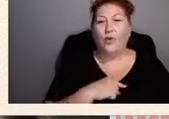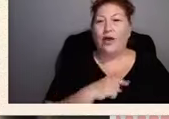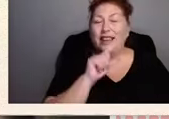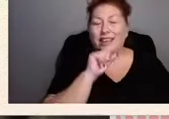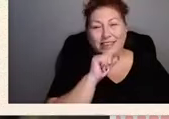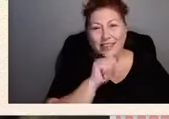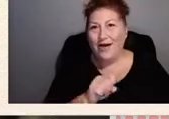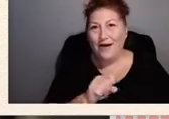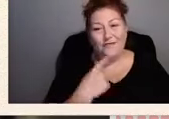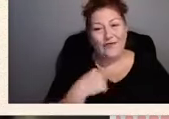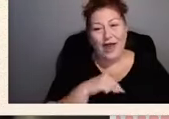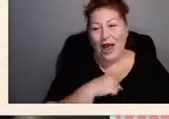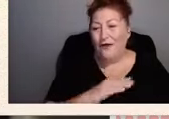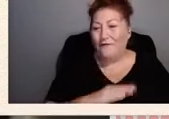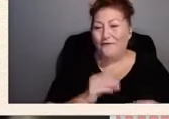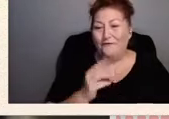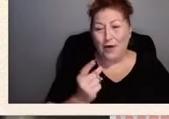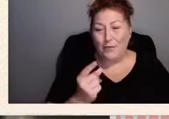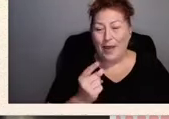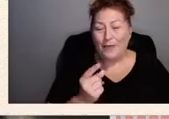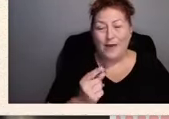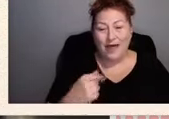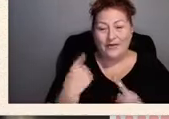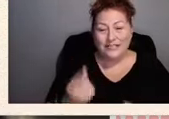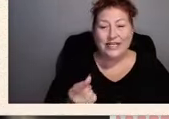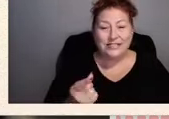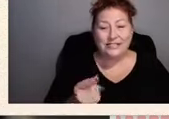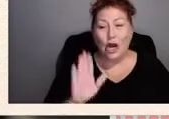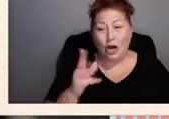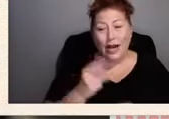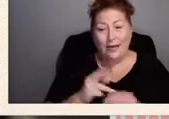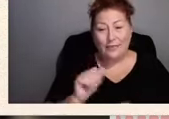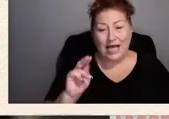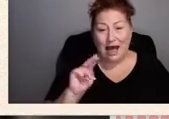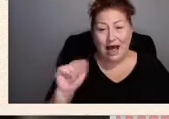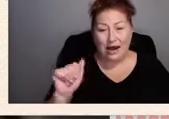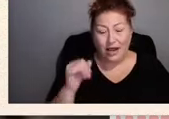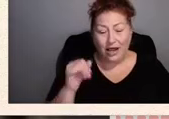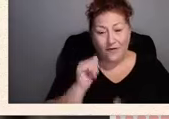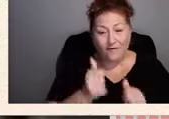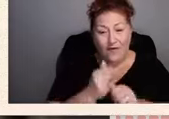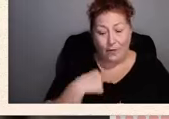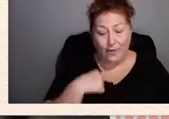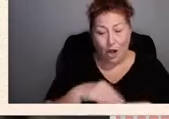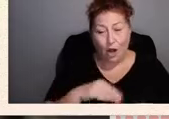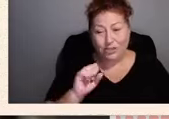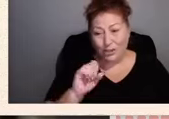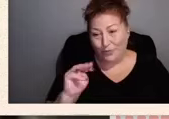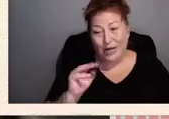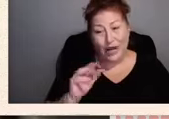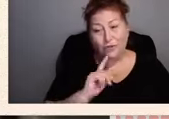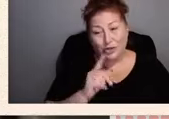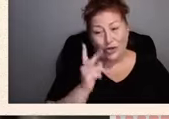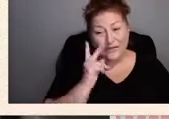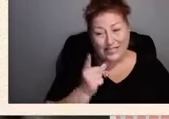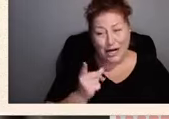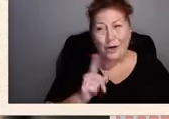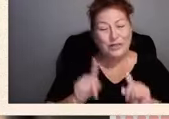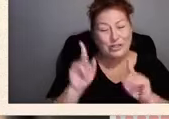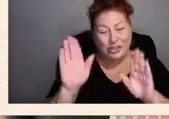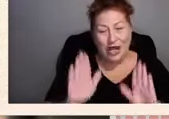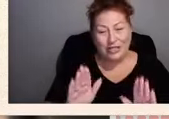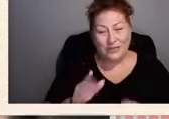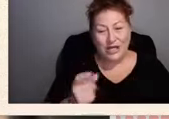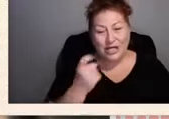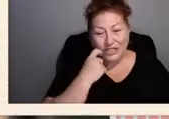ever since, and her name is Anna. And if you follow me on social media, I'm sure you've seen her, but she's awesome. She just celebrated her